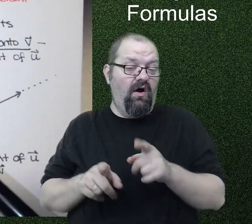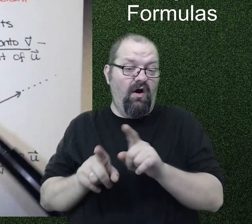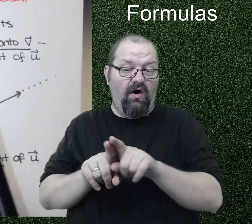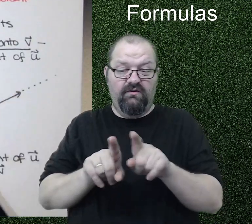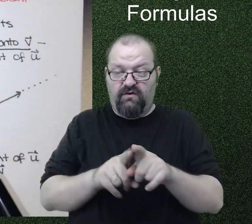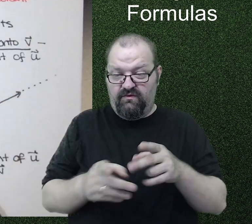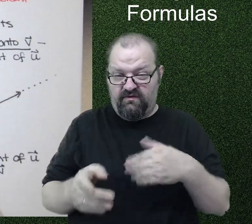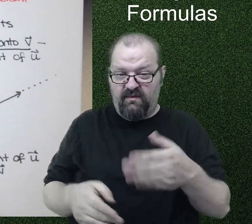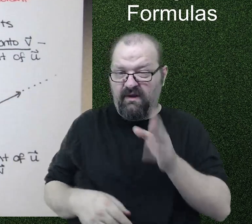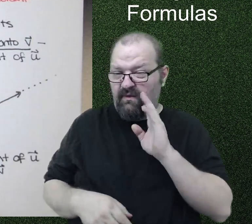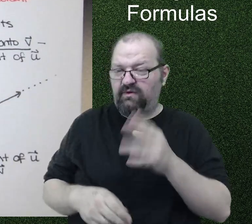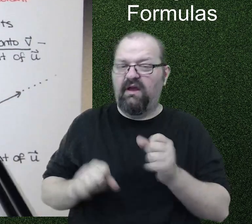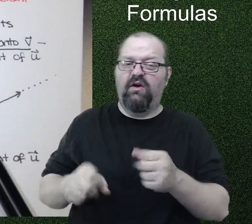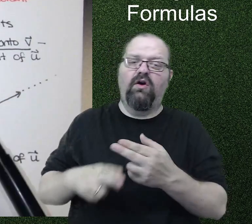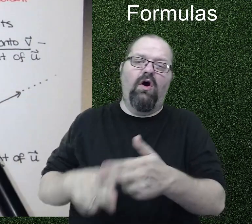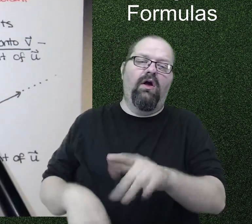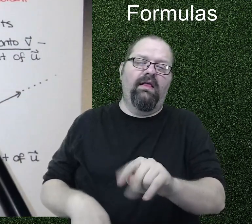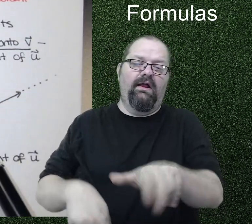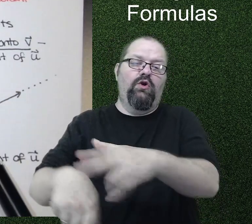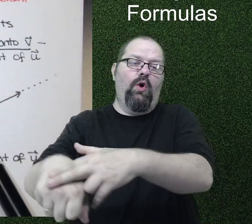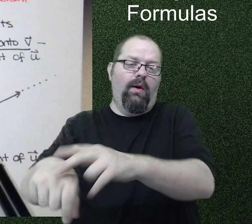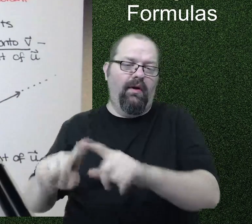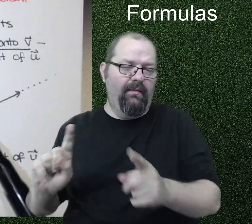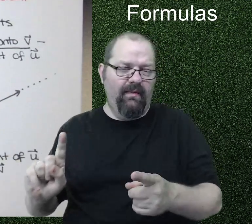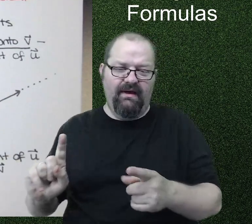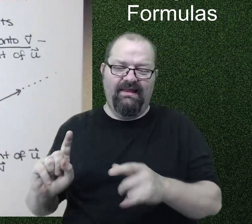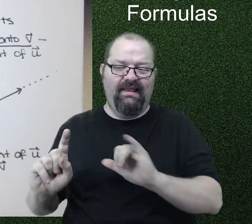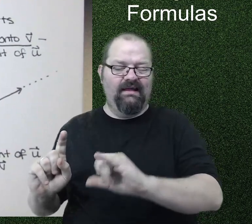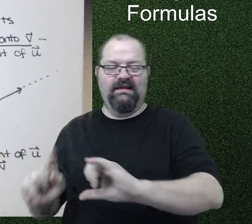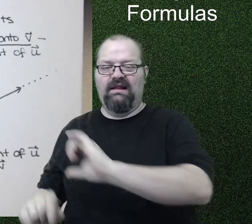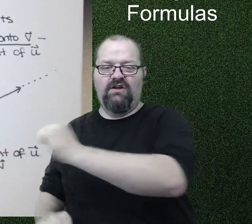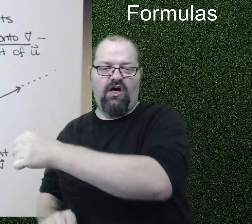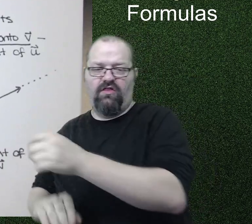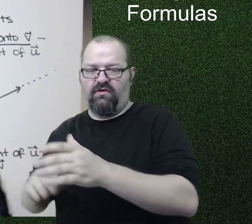say that they're orthogonal to each other. So this guy is orthogonal to this guy.